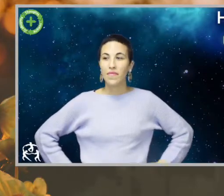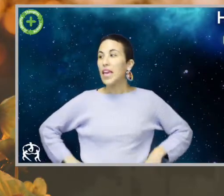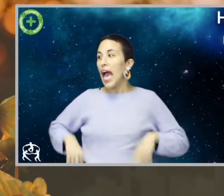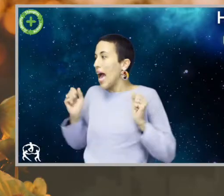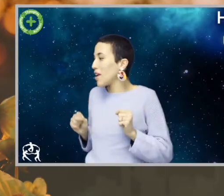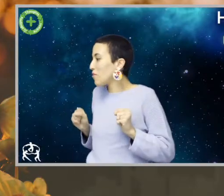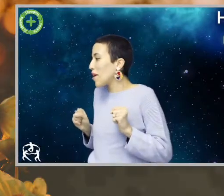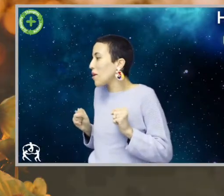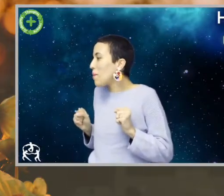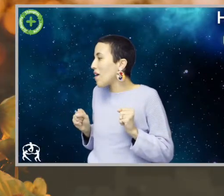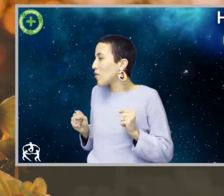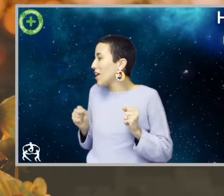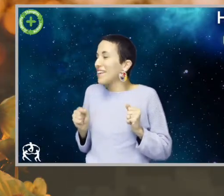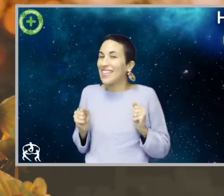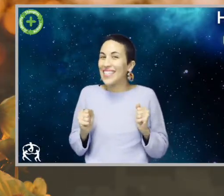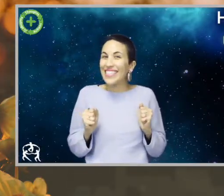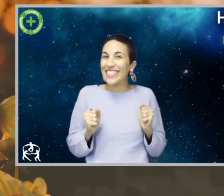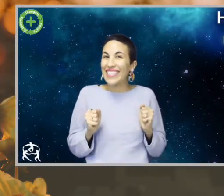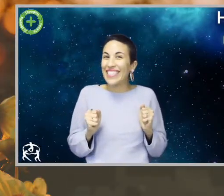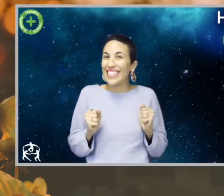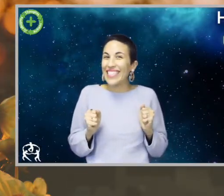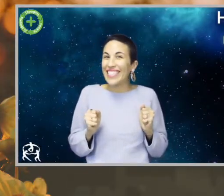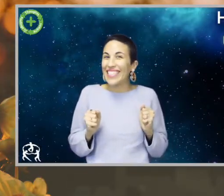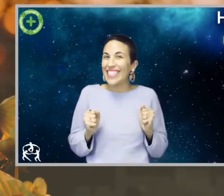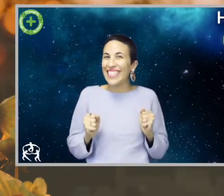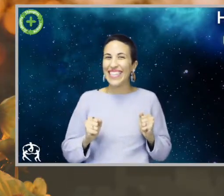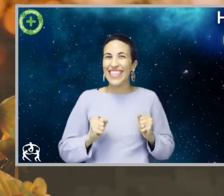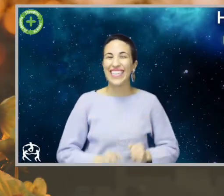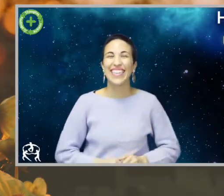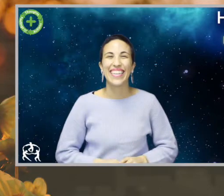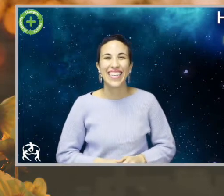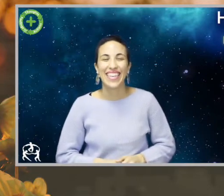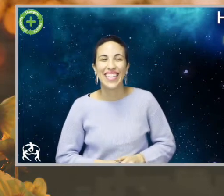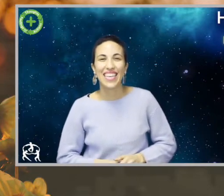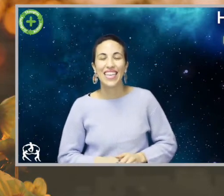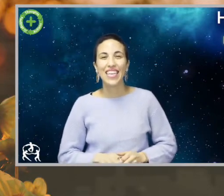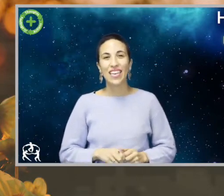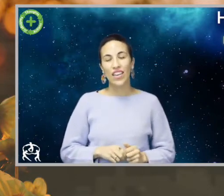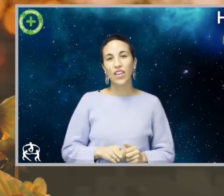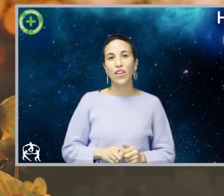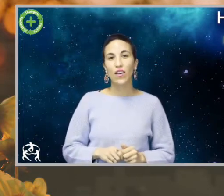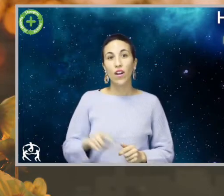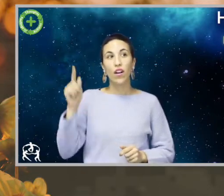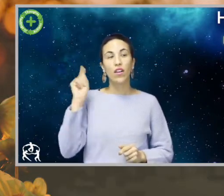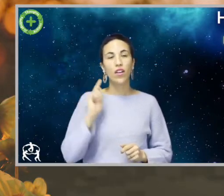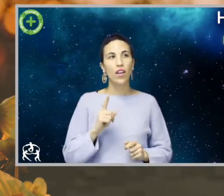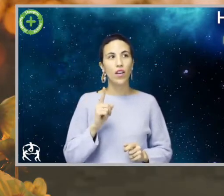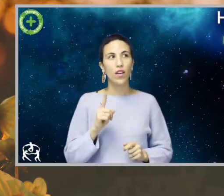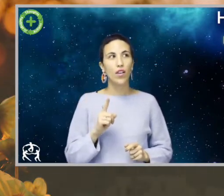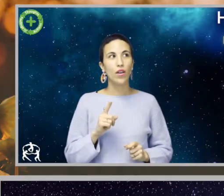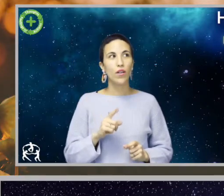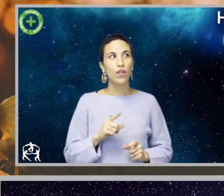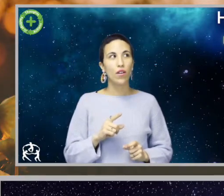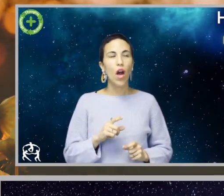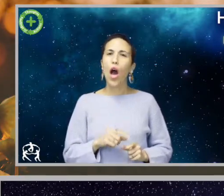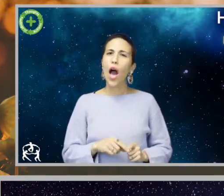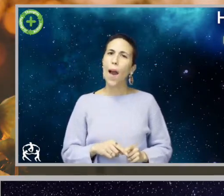Seamus? I am Bernie Perry. Ha, Okay. Think of the word humble.